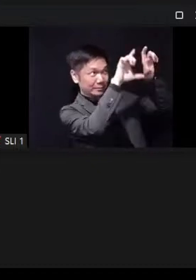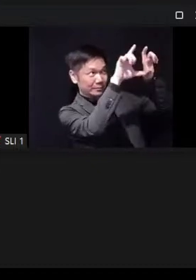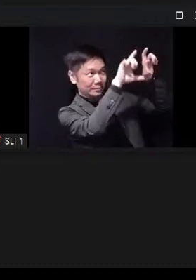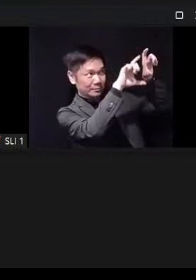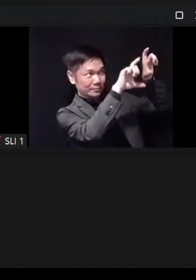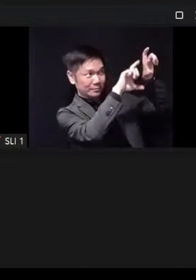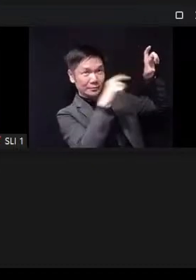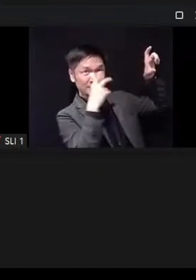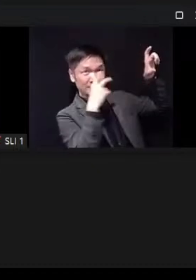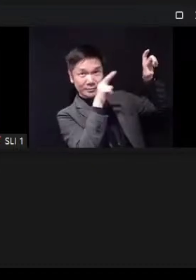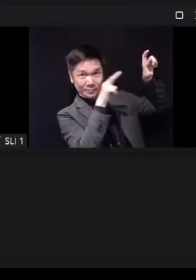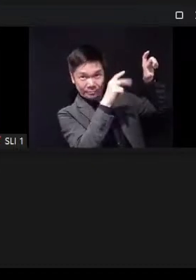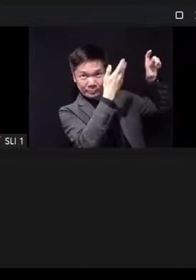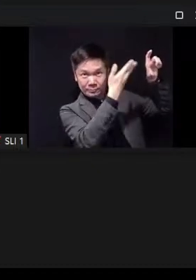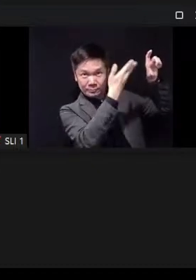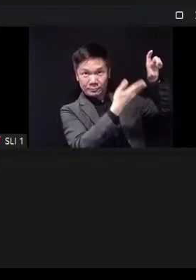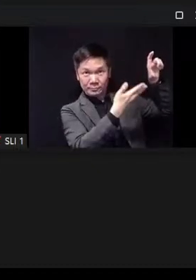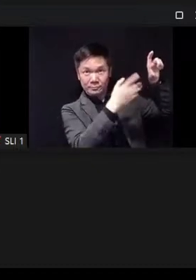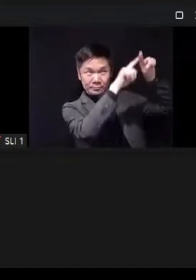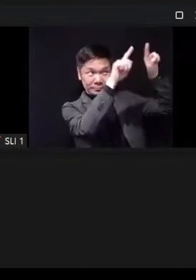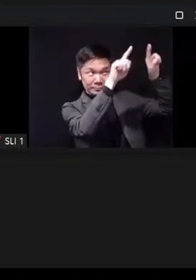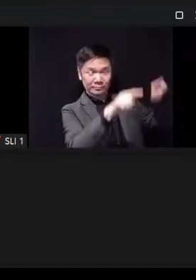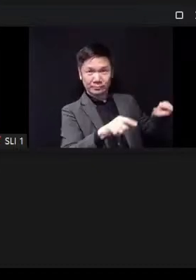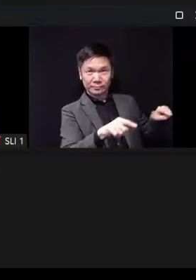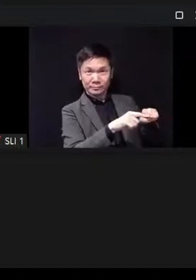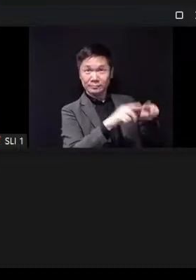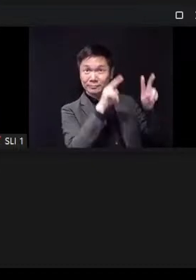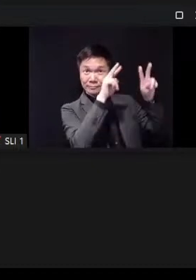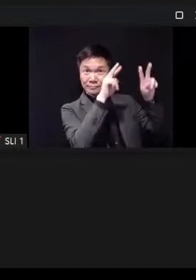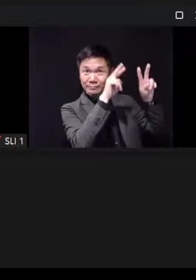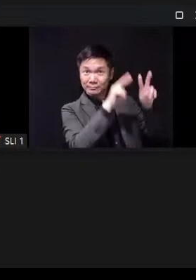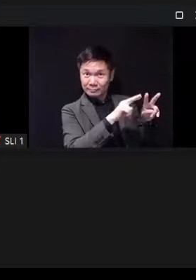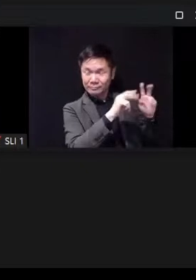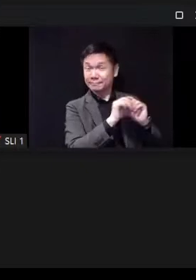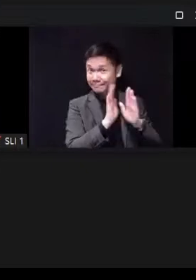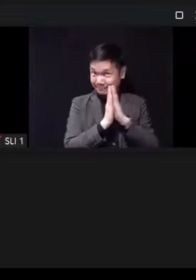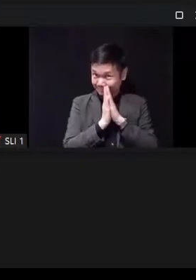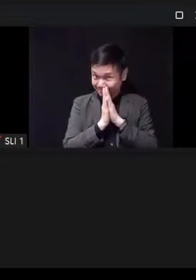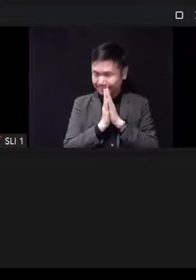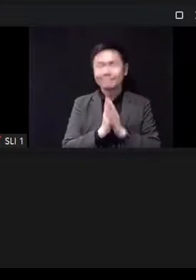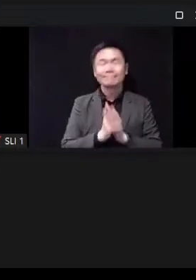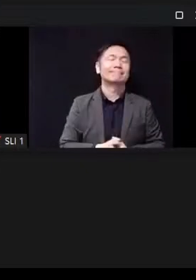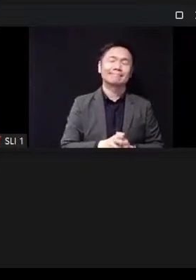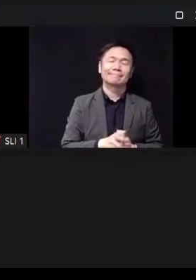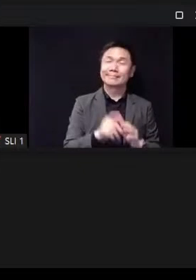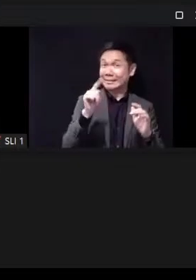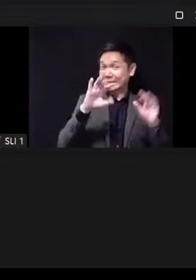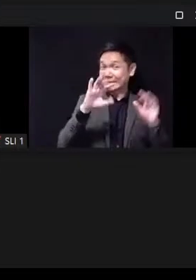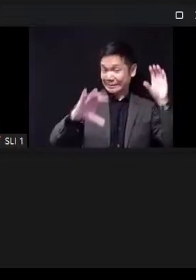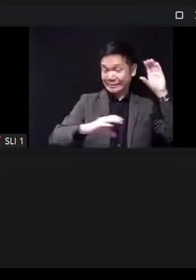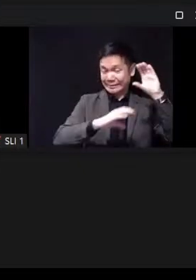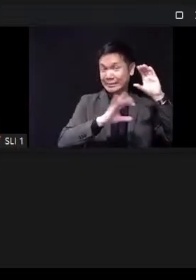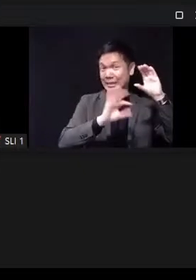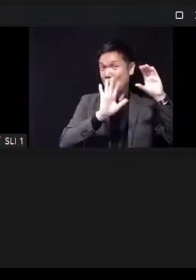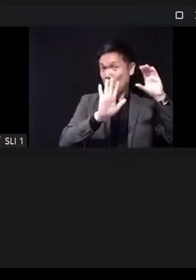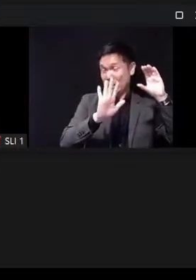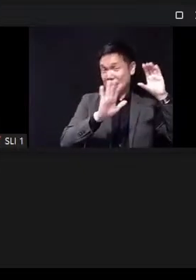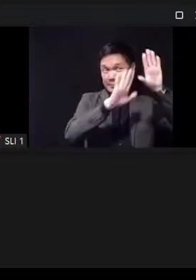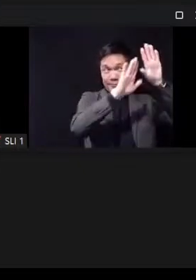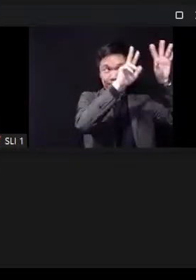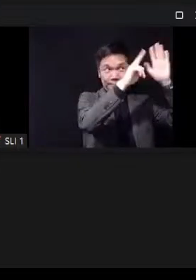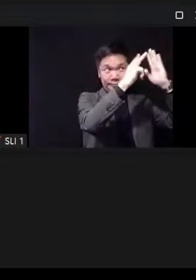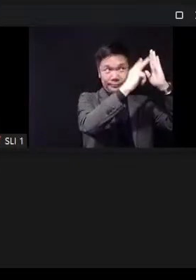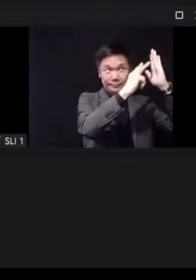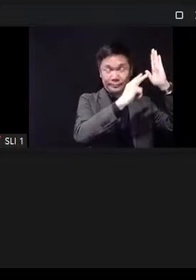I hope you don't mind. Thank you very much. So we go back to your suggestion for recommendation 2 after I